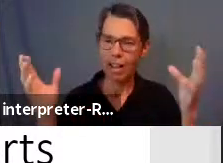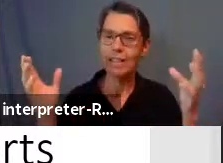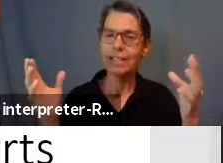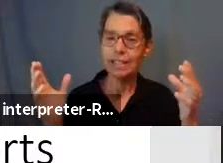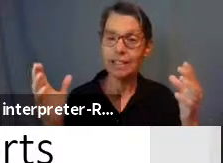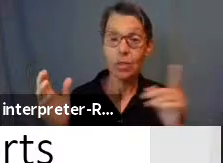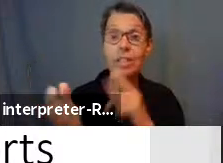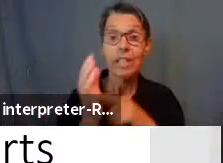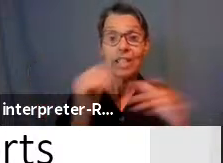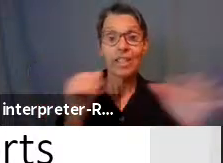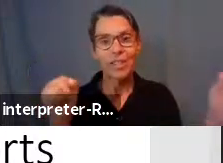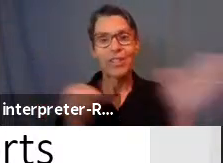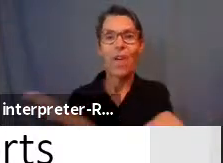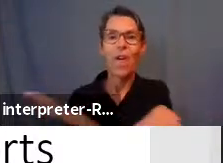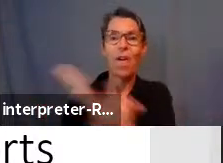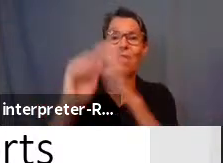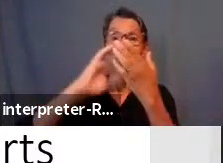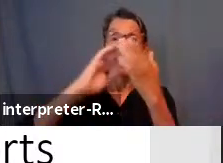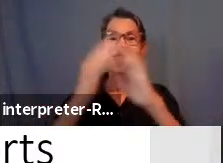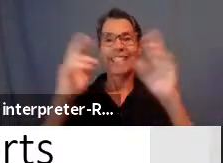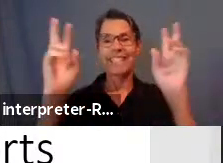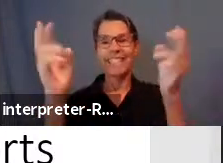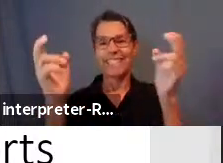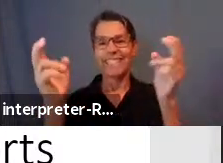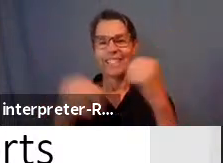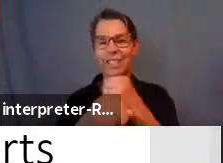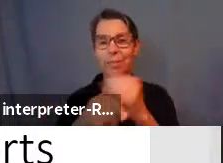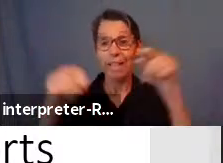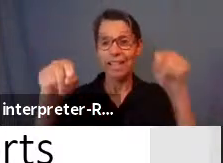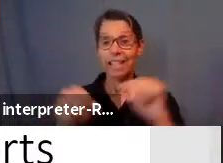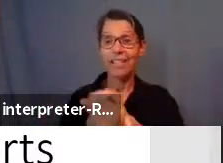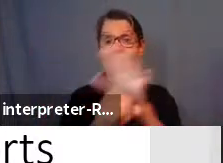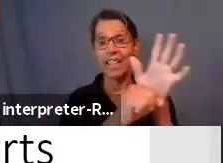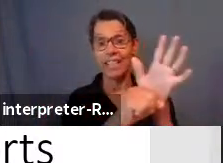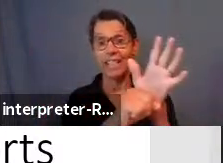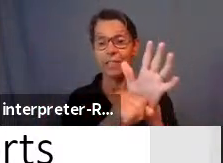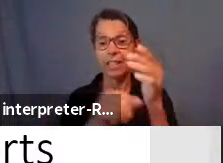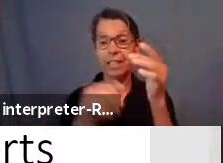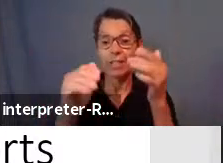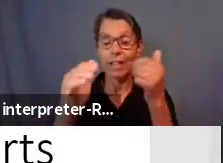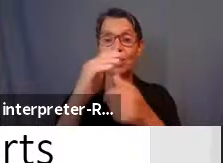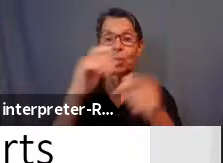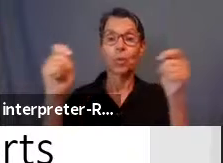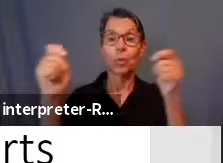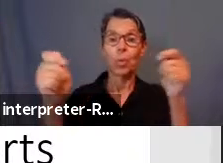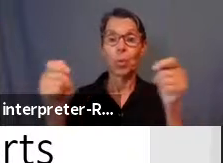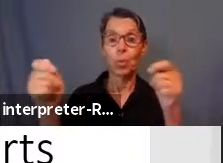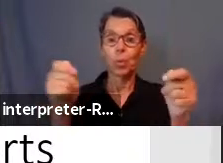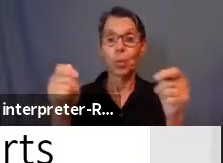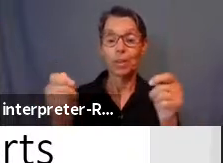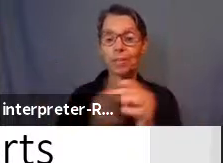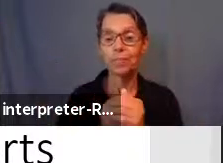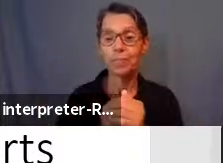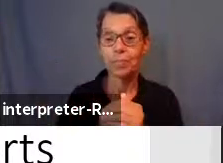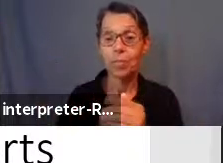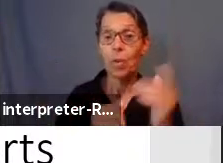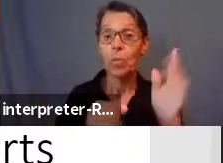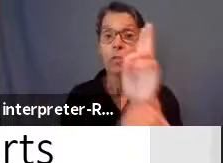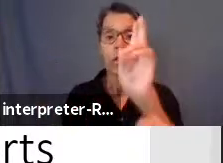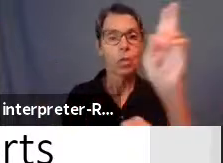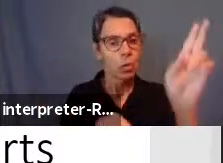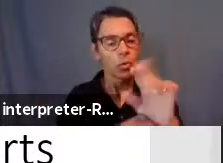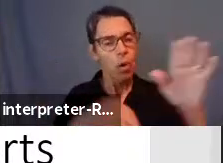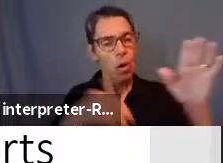taken an entire village to make this pandemic, to control where we're at today with the pandemic. And we've used all